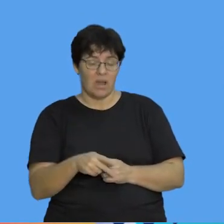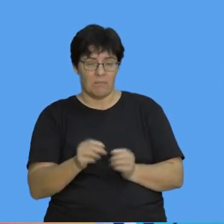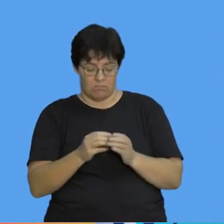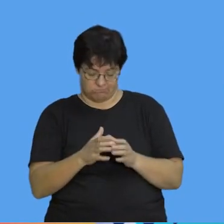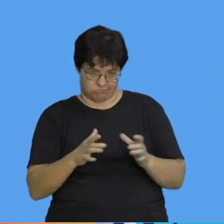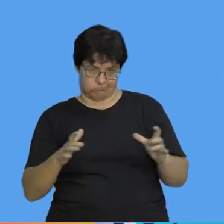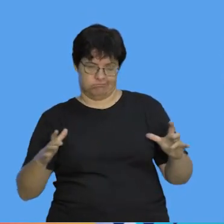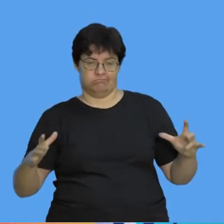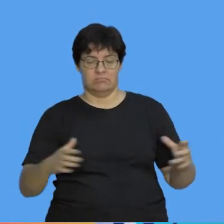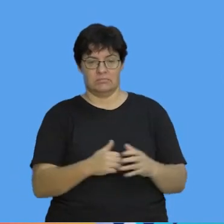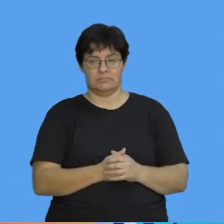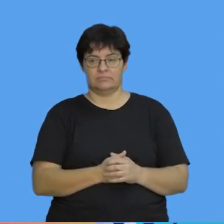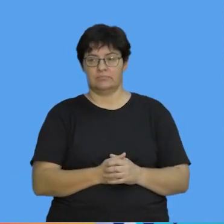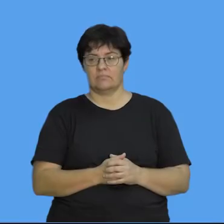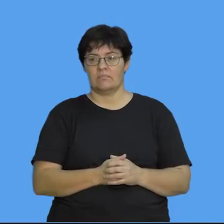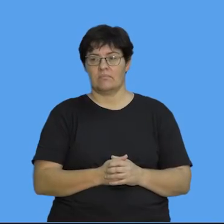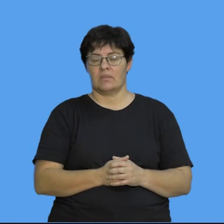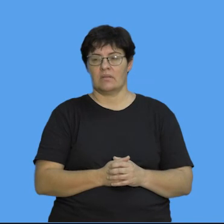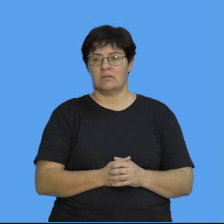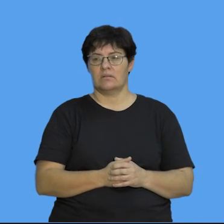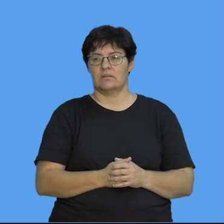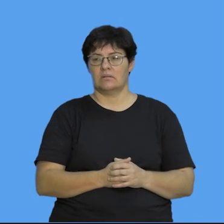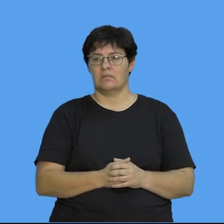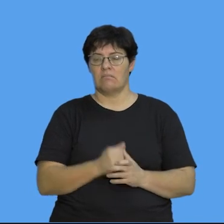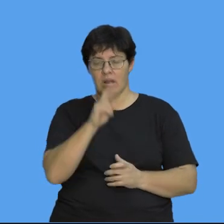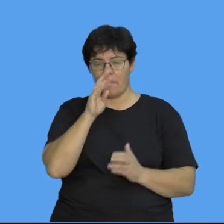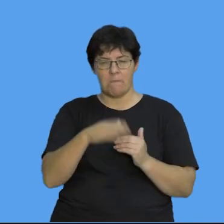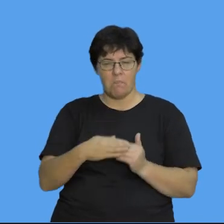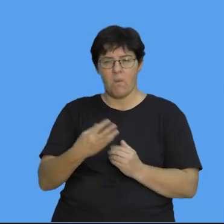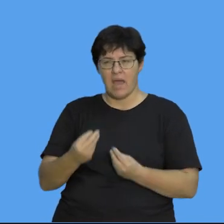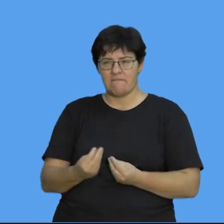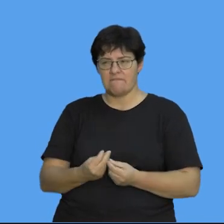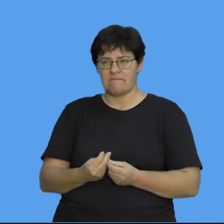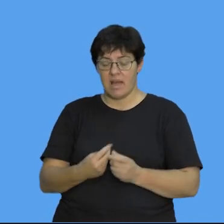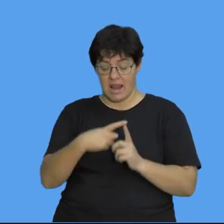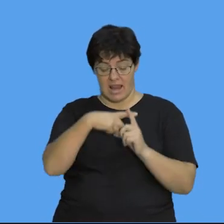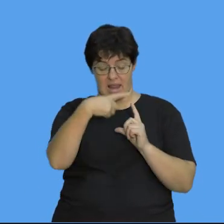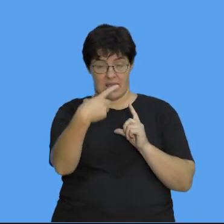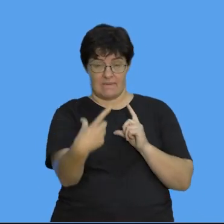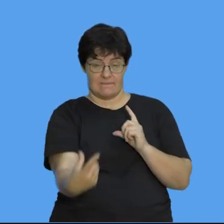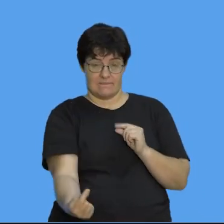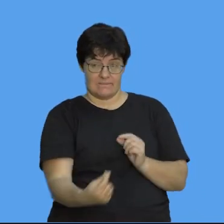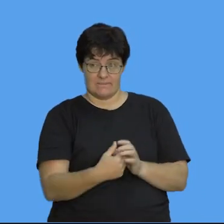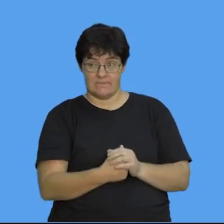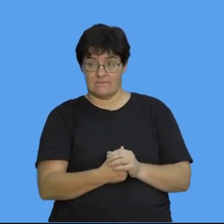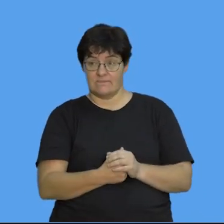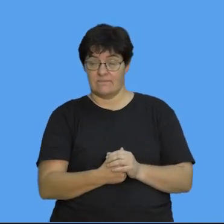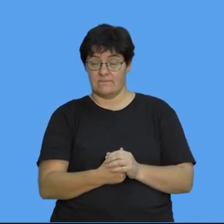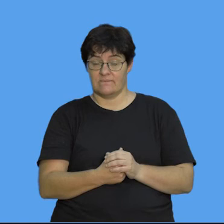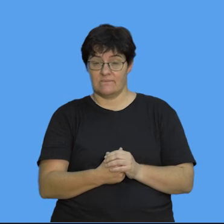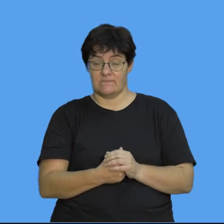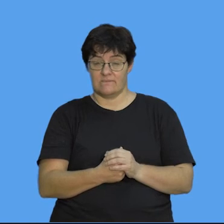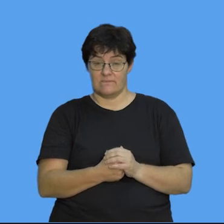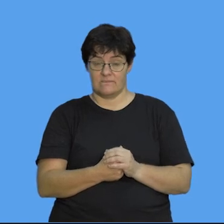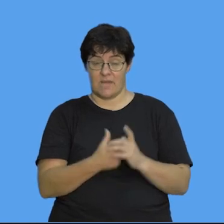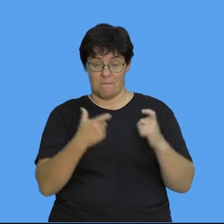grow wider. Right, what else do I have? Now have a look here. I have got leaves. I've got